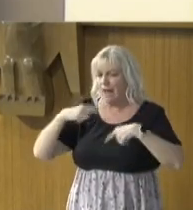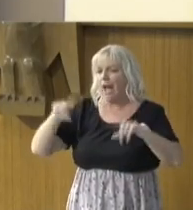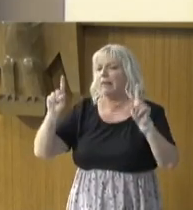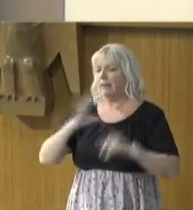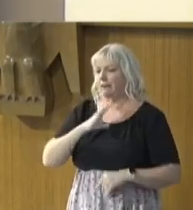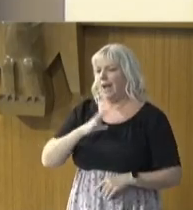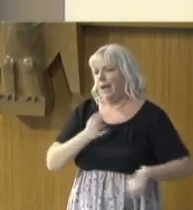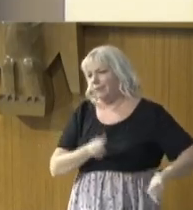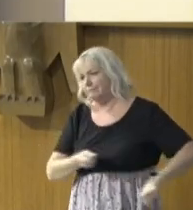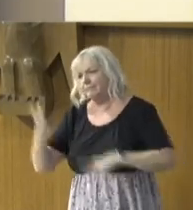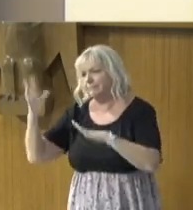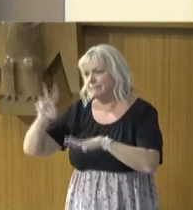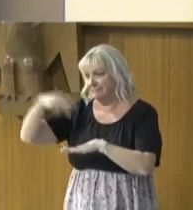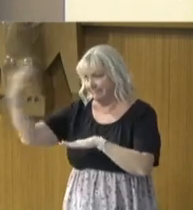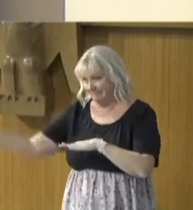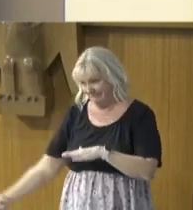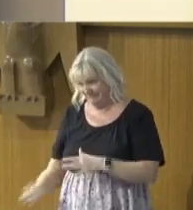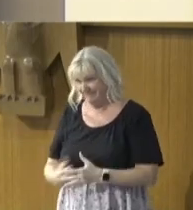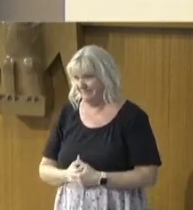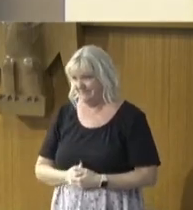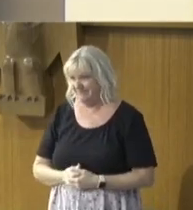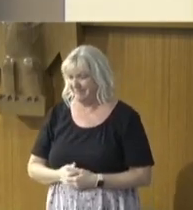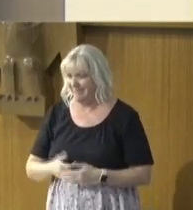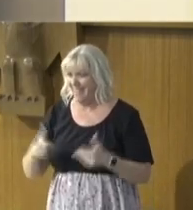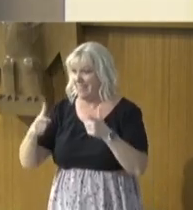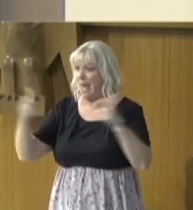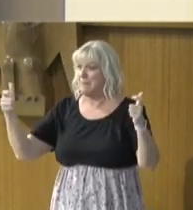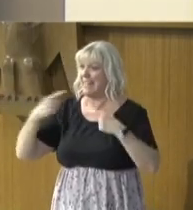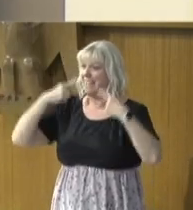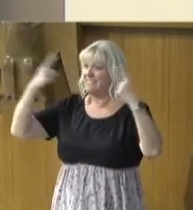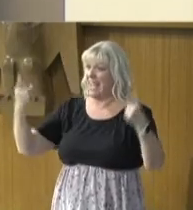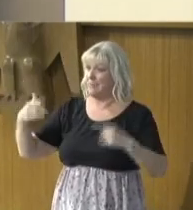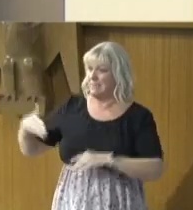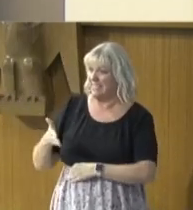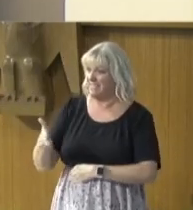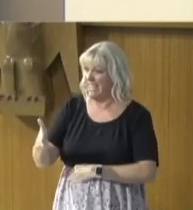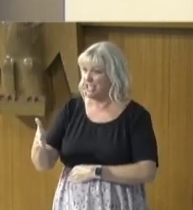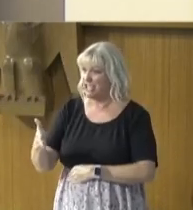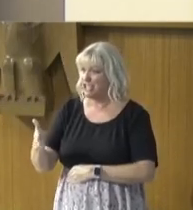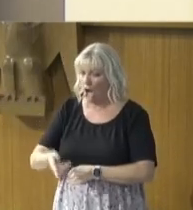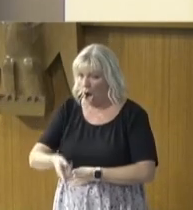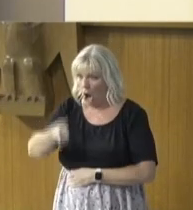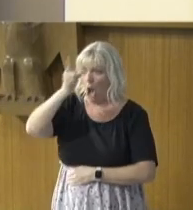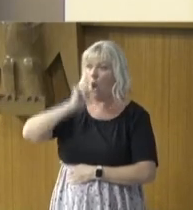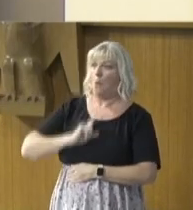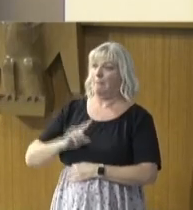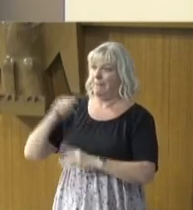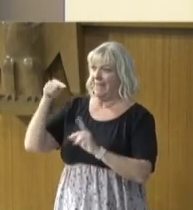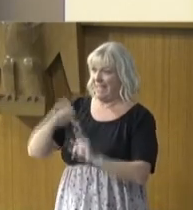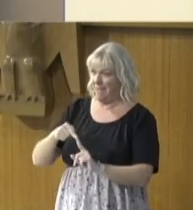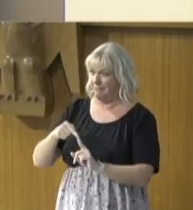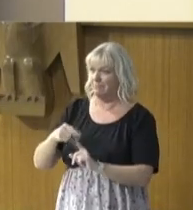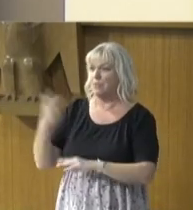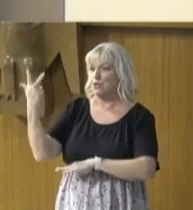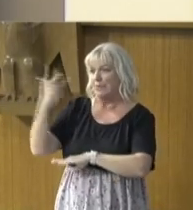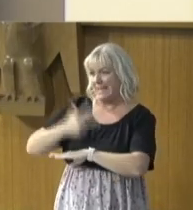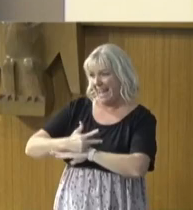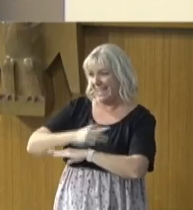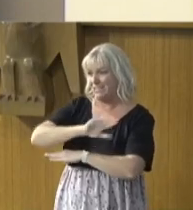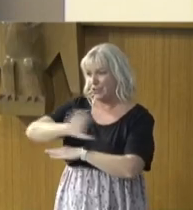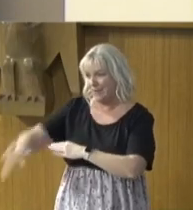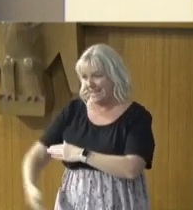they toss him overboard. And then that big famous fish swims up and swallows Jonah for three days and three nights.